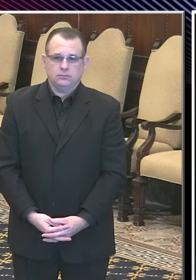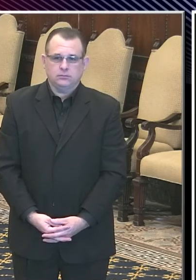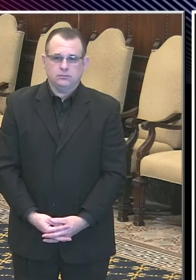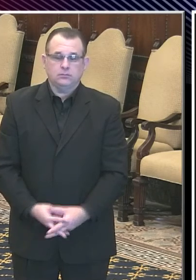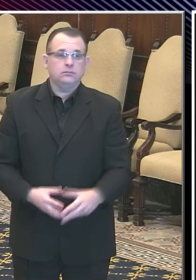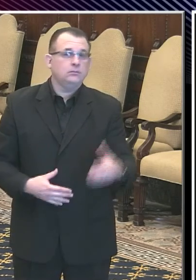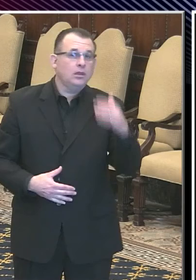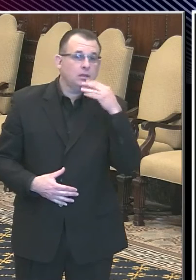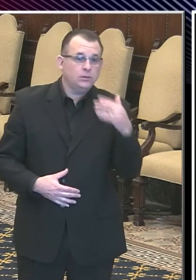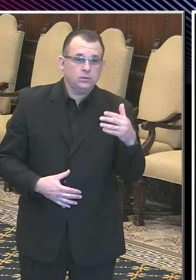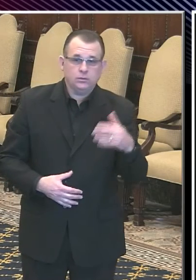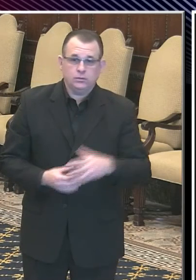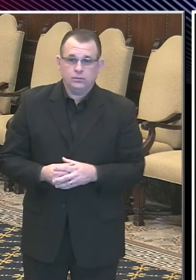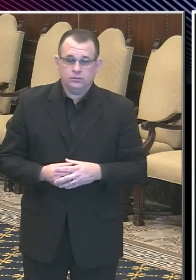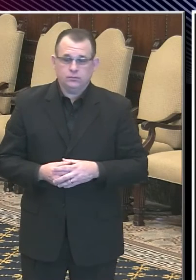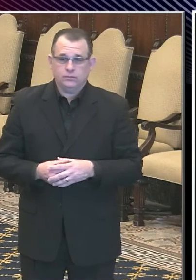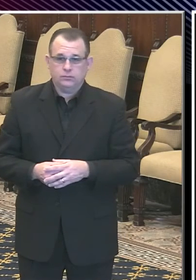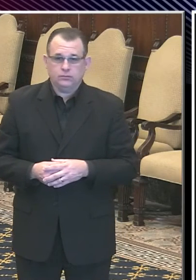Gracias. Muy amables.